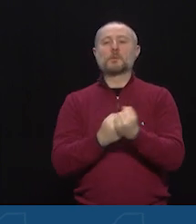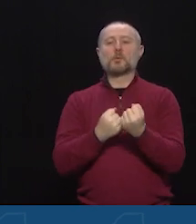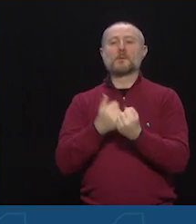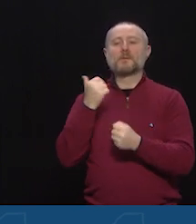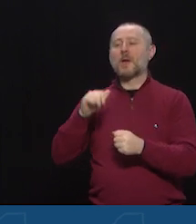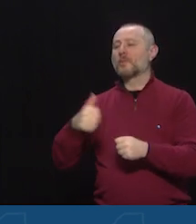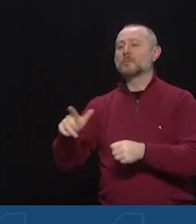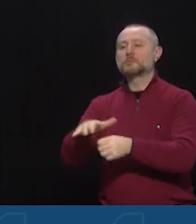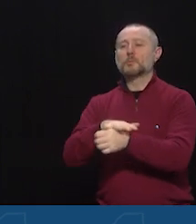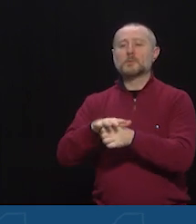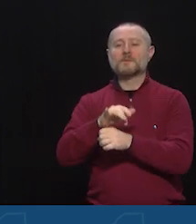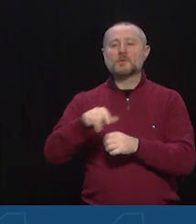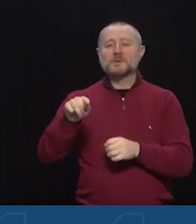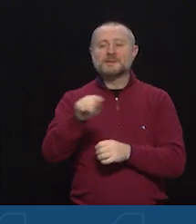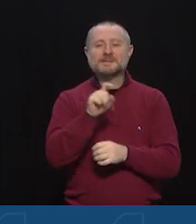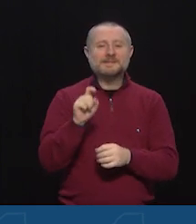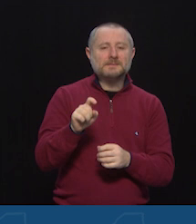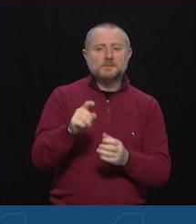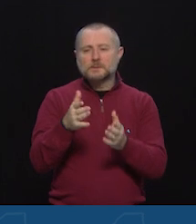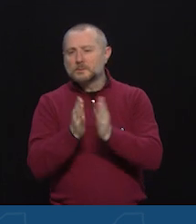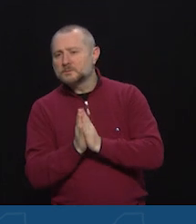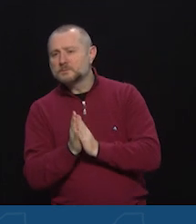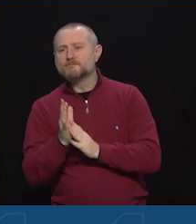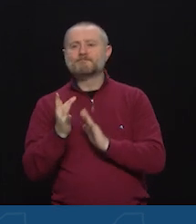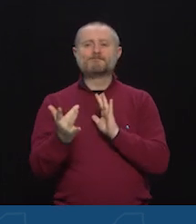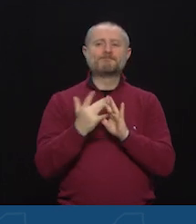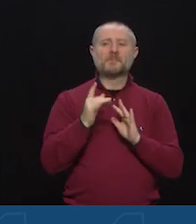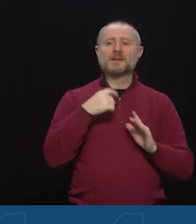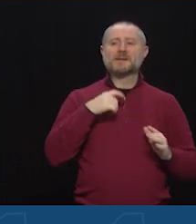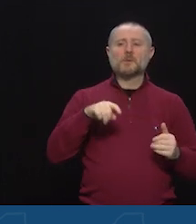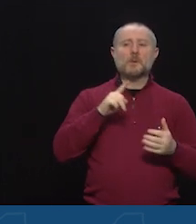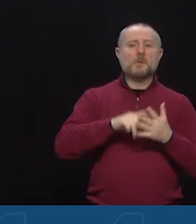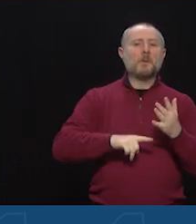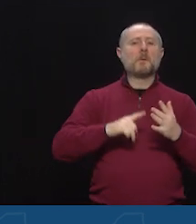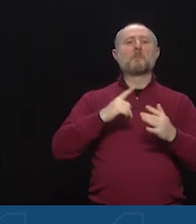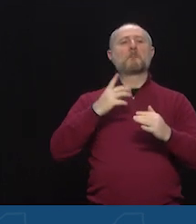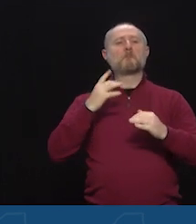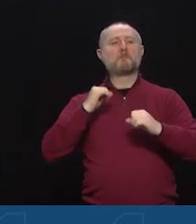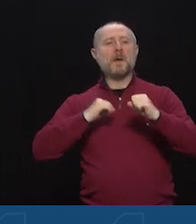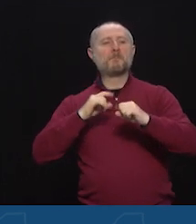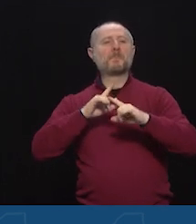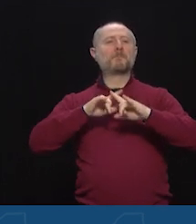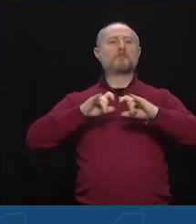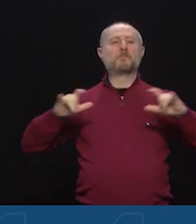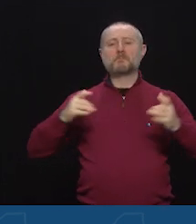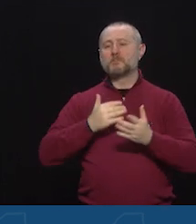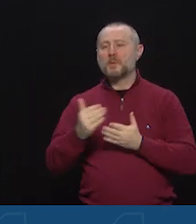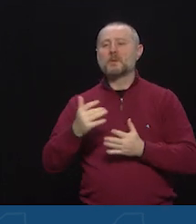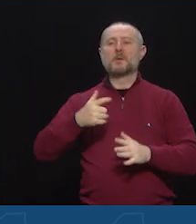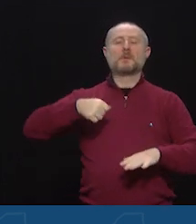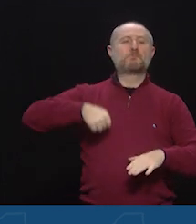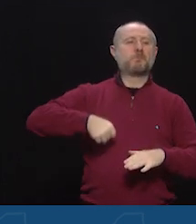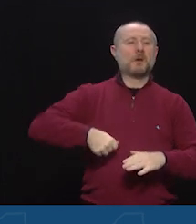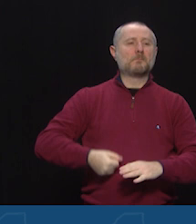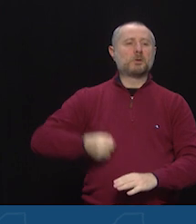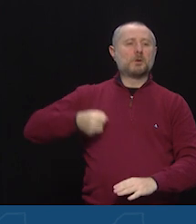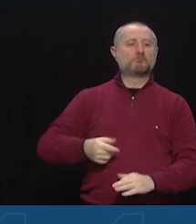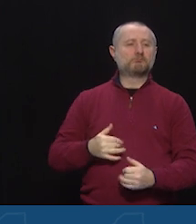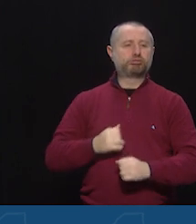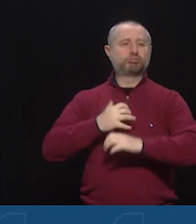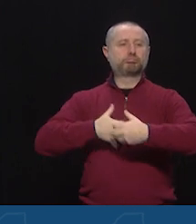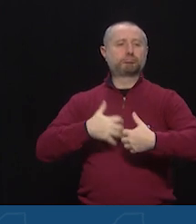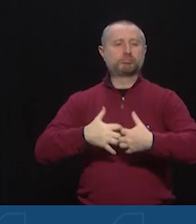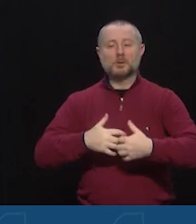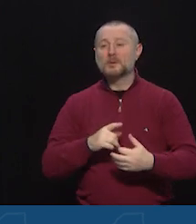government requests for needs, pumps, chainsaws, generators, or anything else they need. Both DOT and state